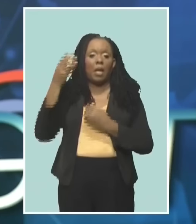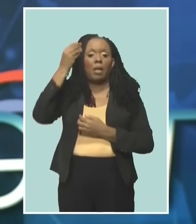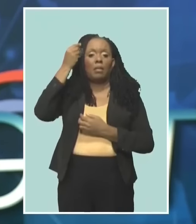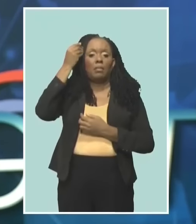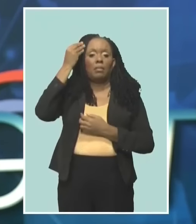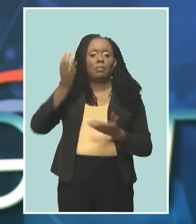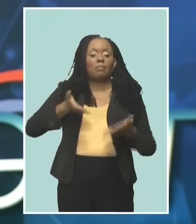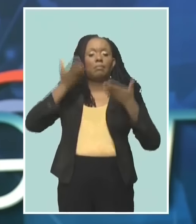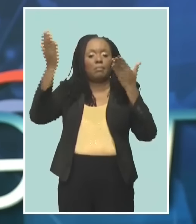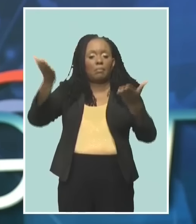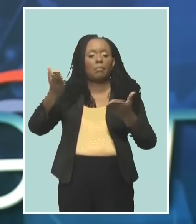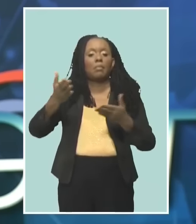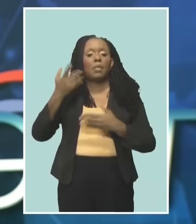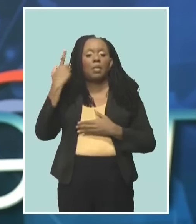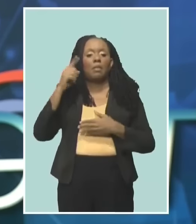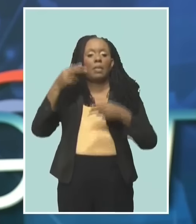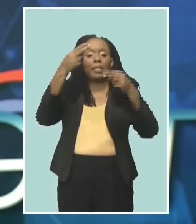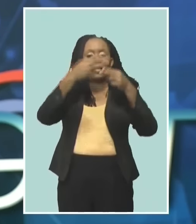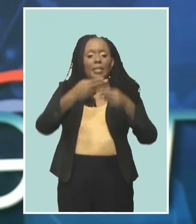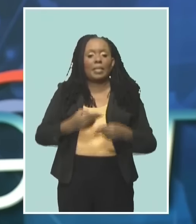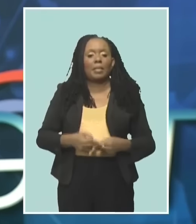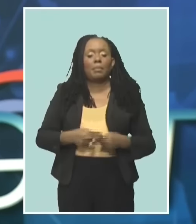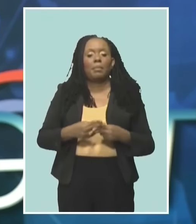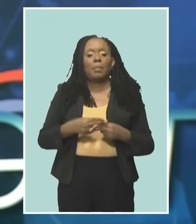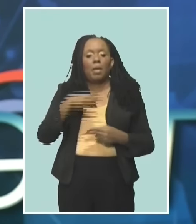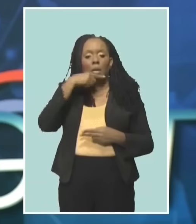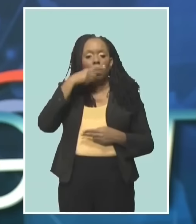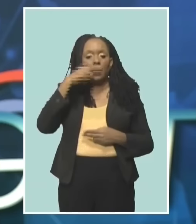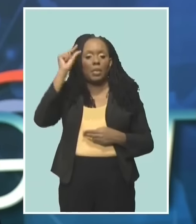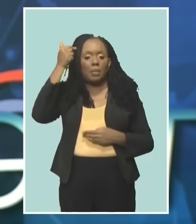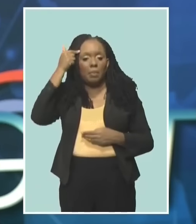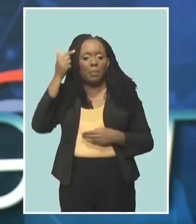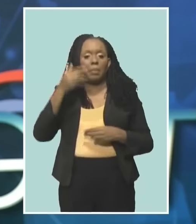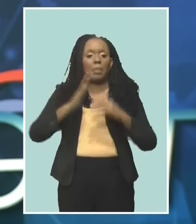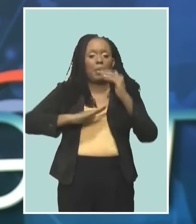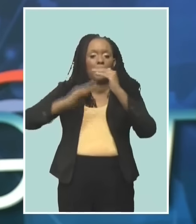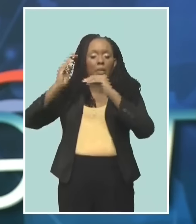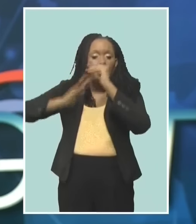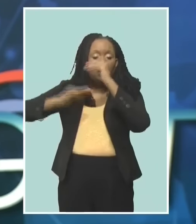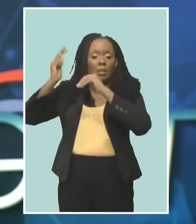and recommending to Cabinet the naming of public buildings and properties.